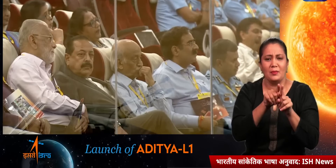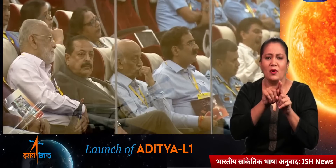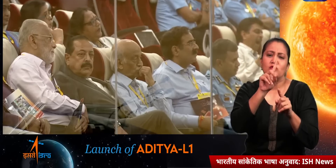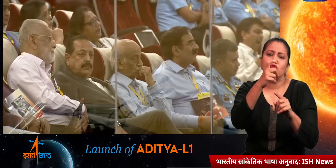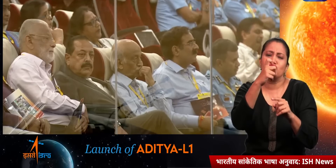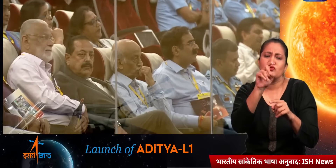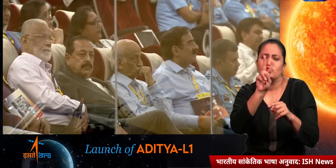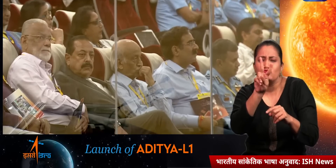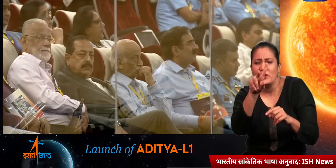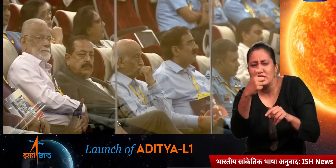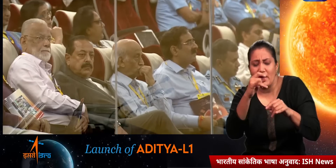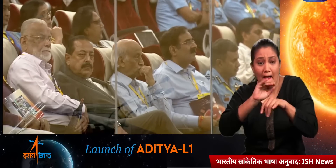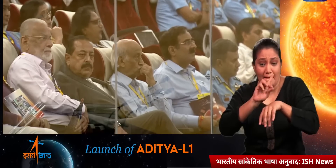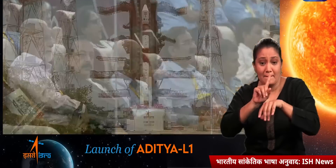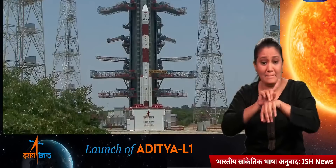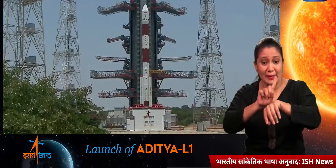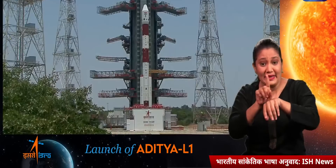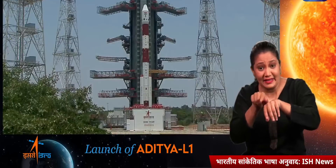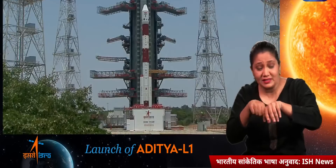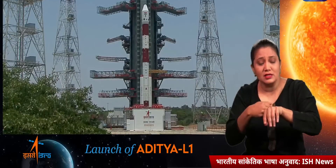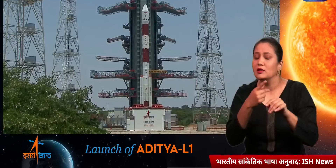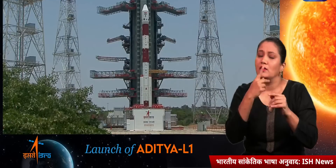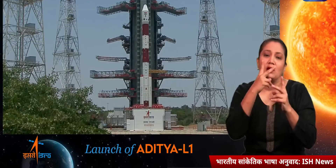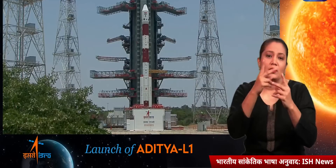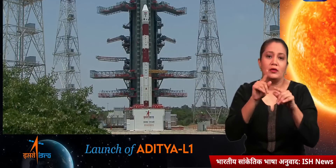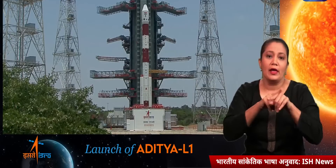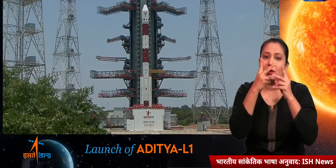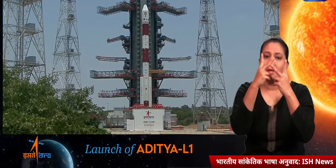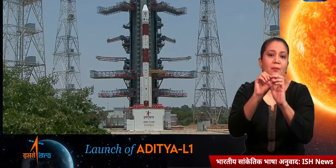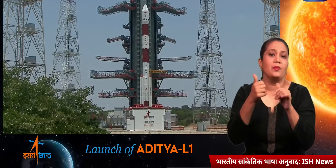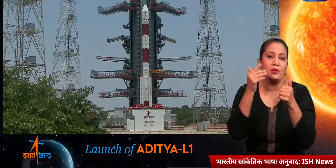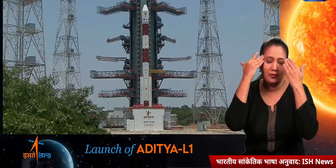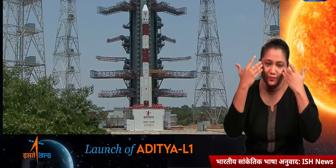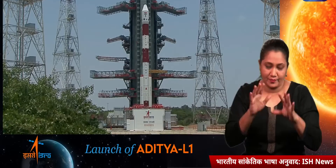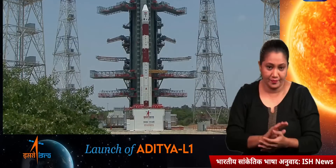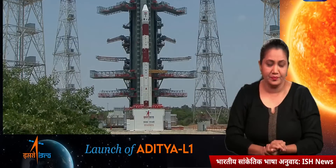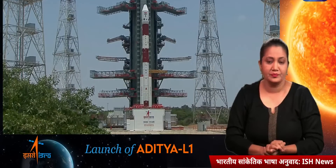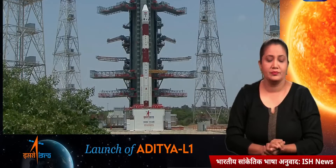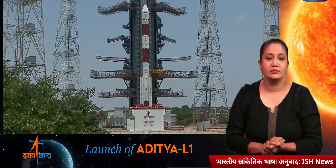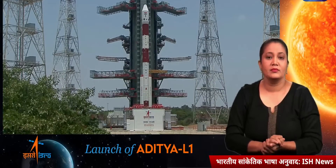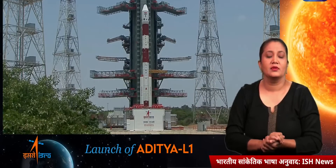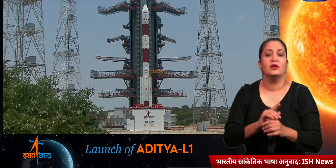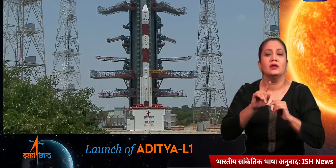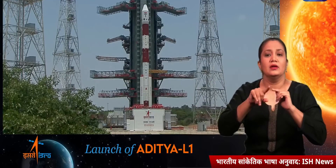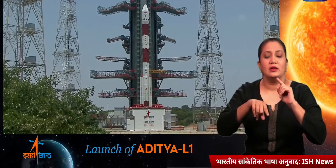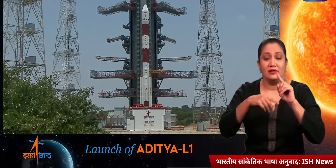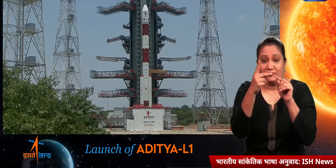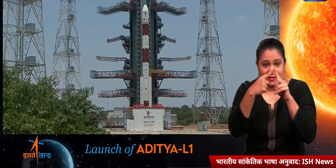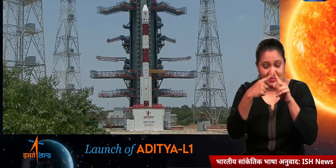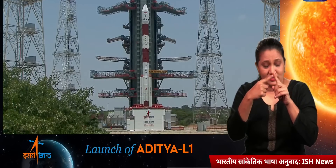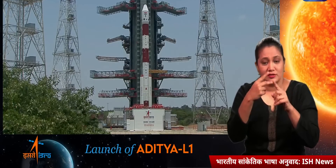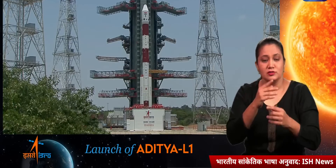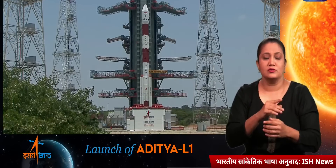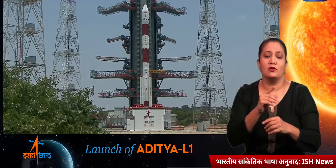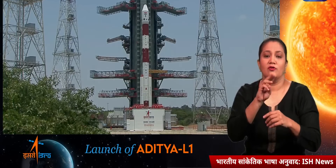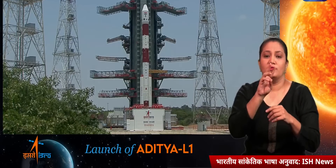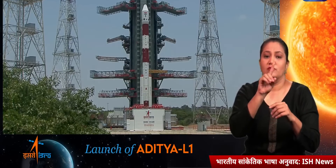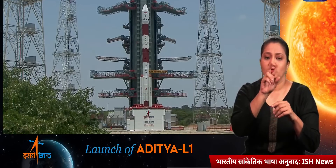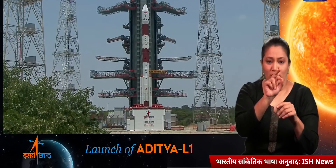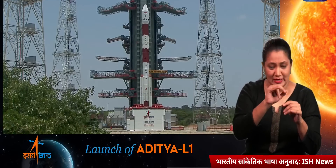minutes. The fourth stage burns twice. First time for a duration of 30 seconds and second time for a duration